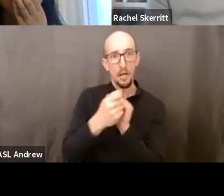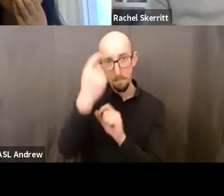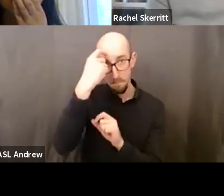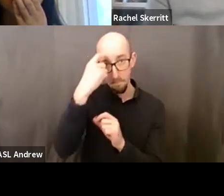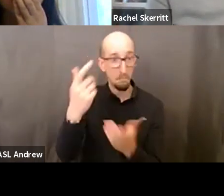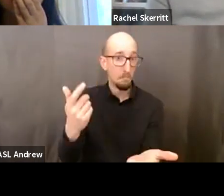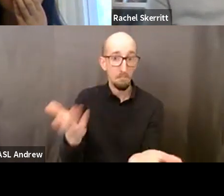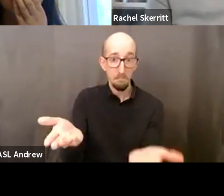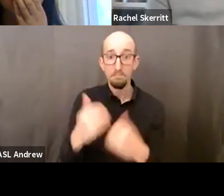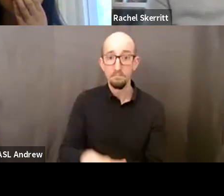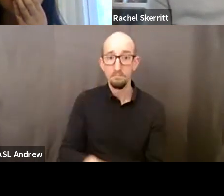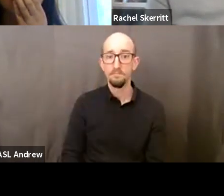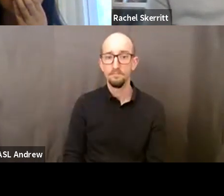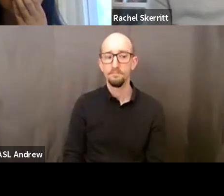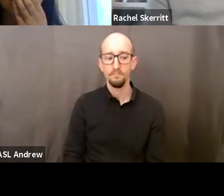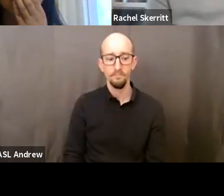Ms. Lum.